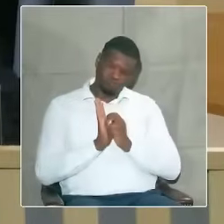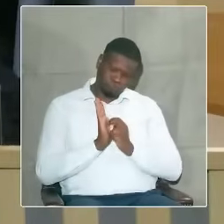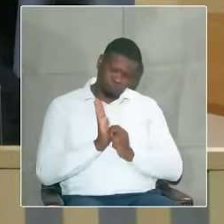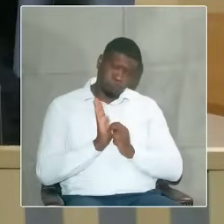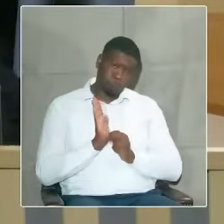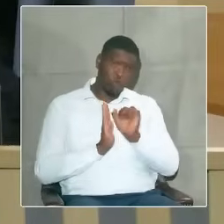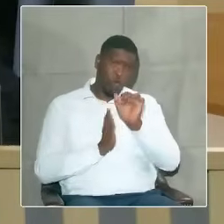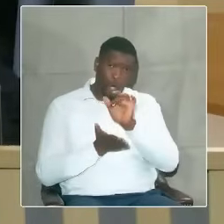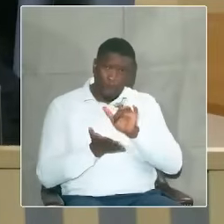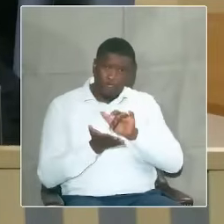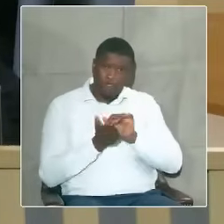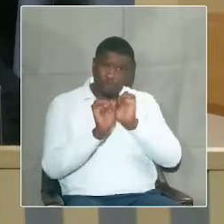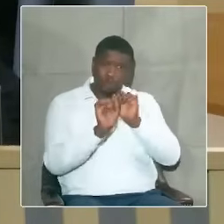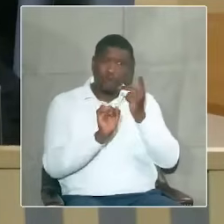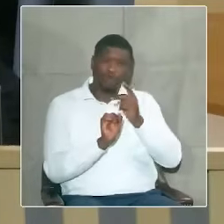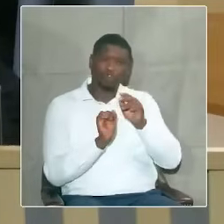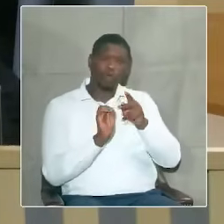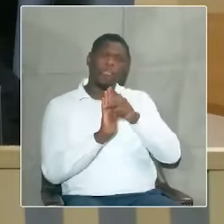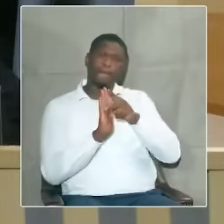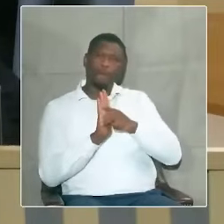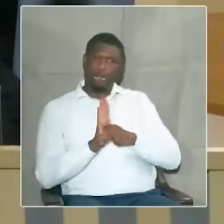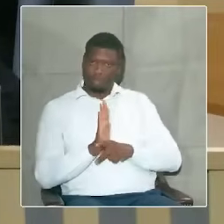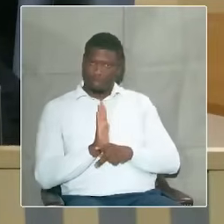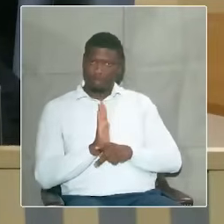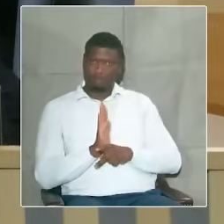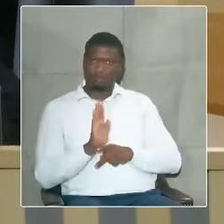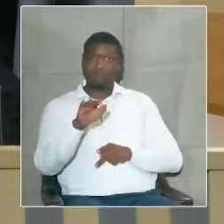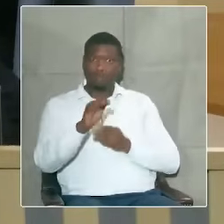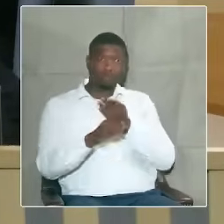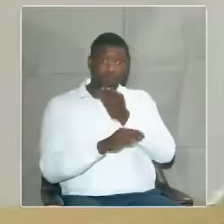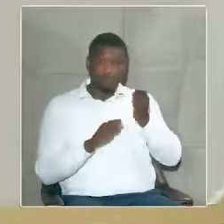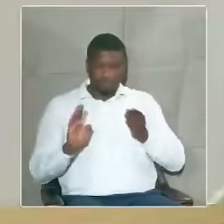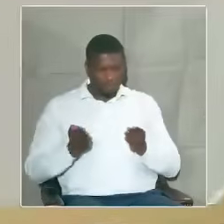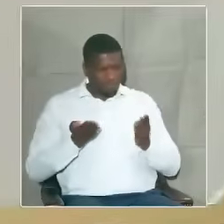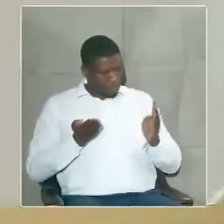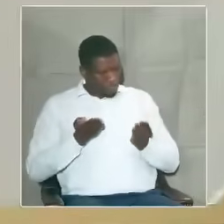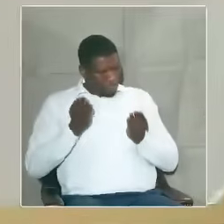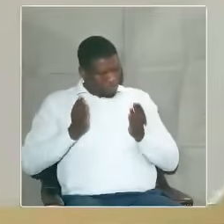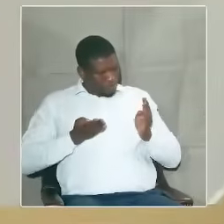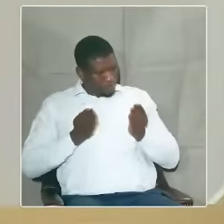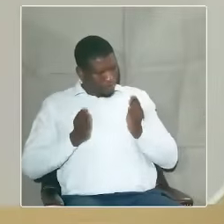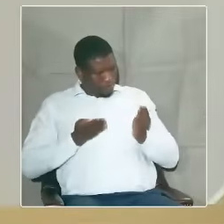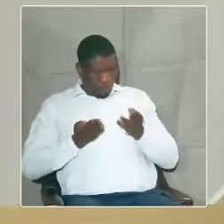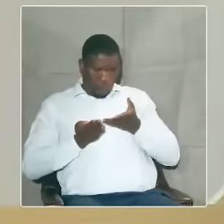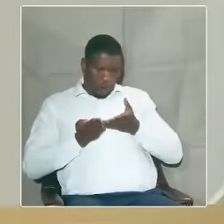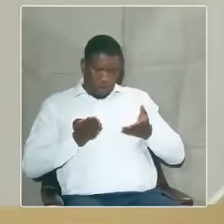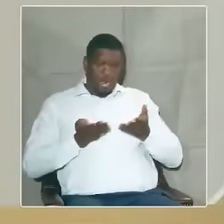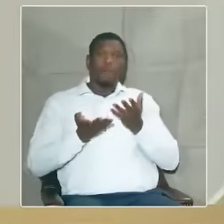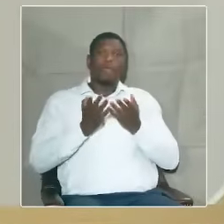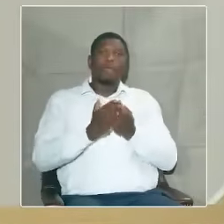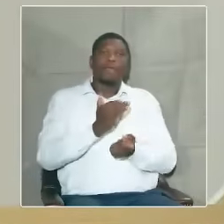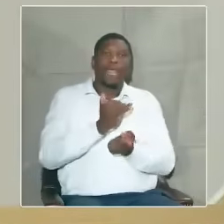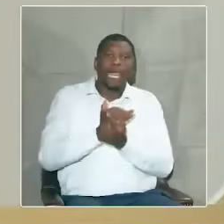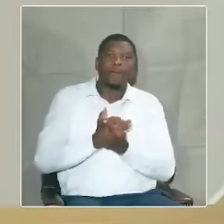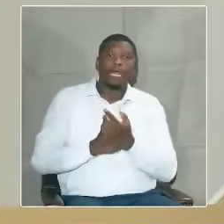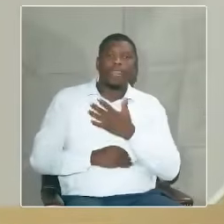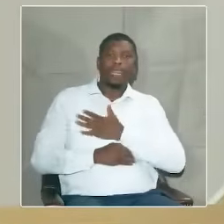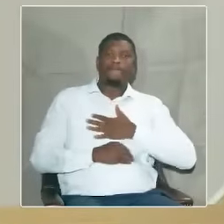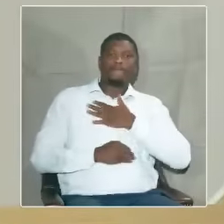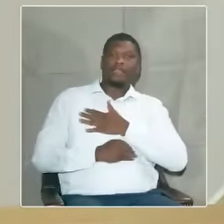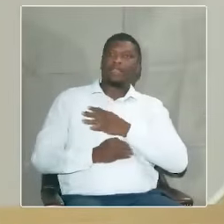and policies, what is available to you as a mechanism should you